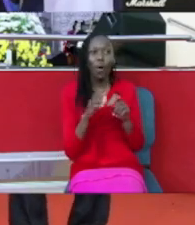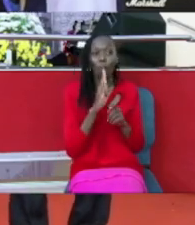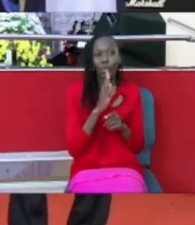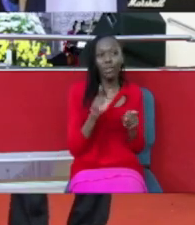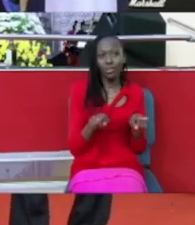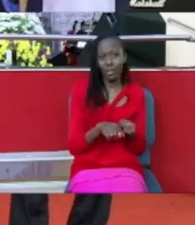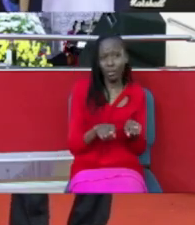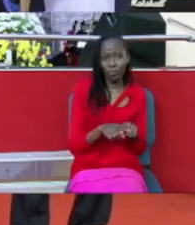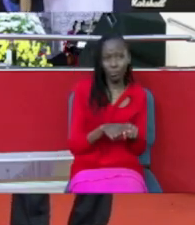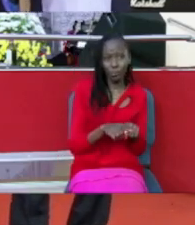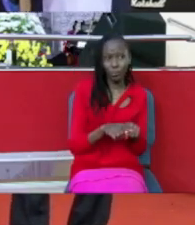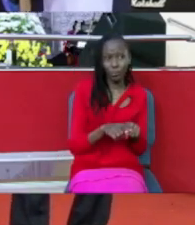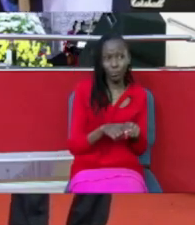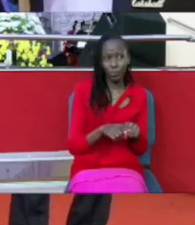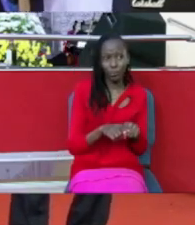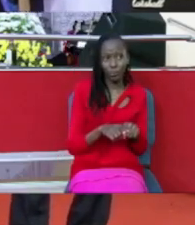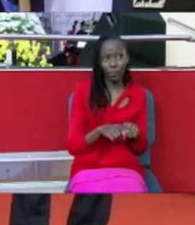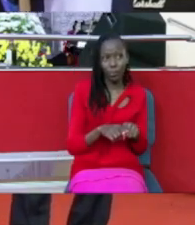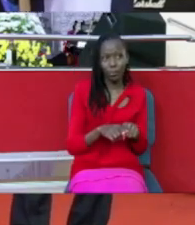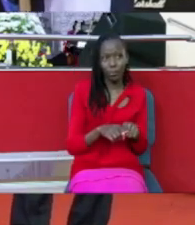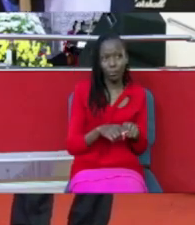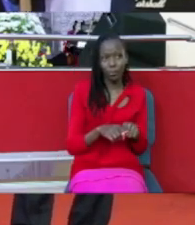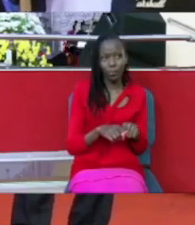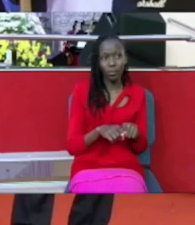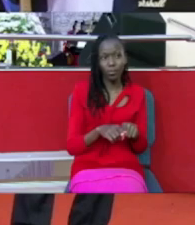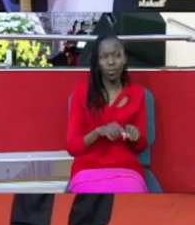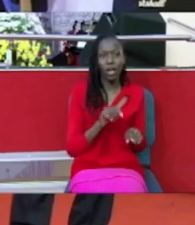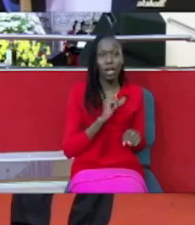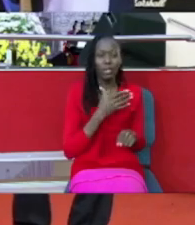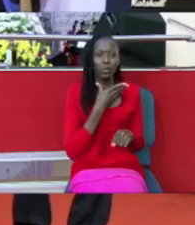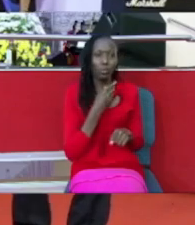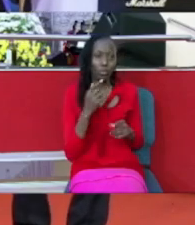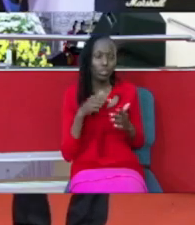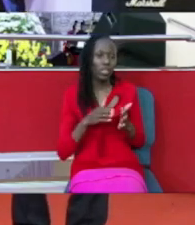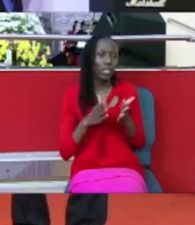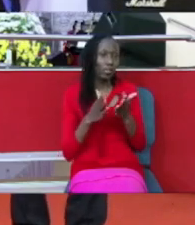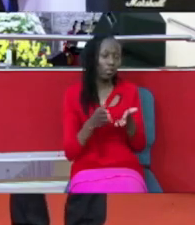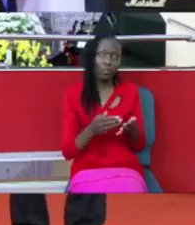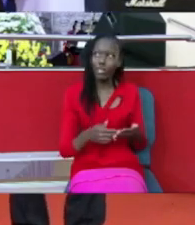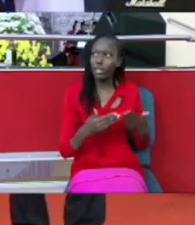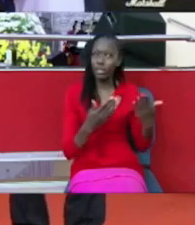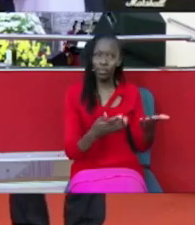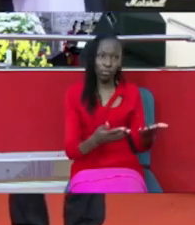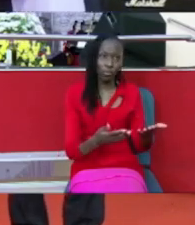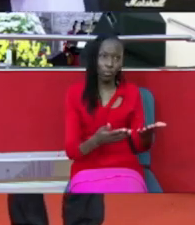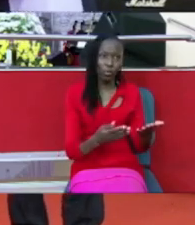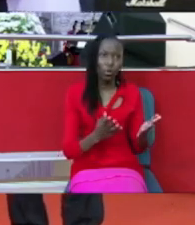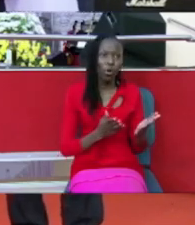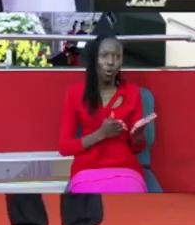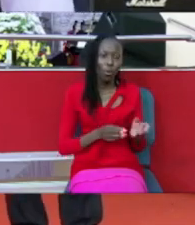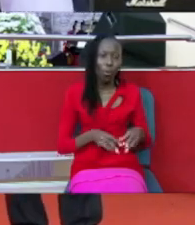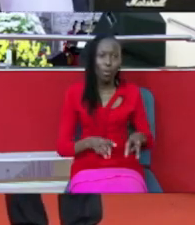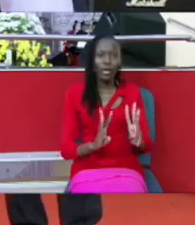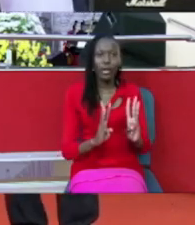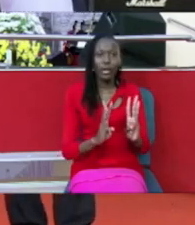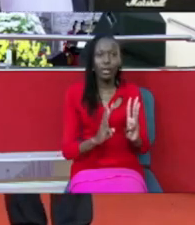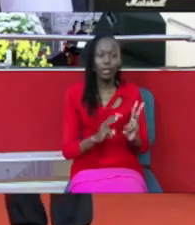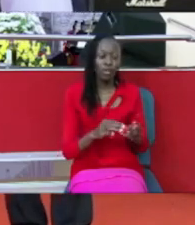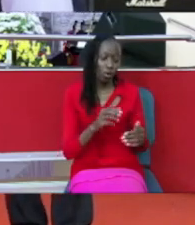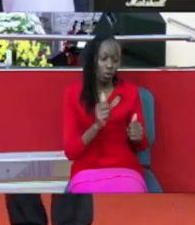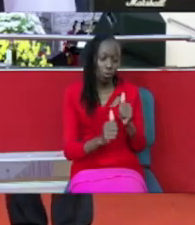kuwa huyo mwenye heri. I want to give you the link to that which we have just read. Ningetaka